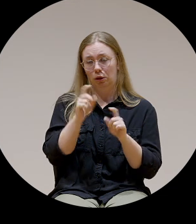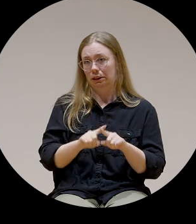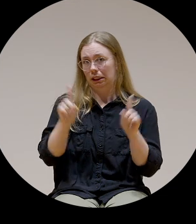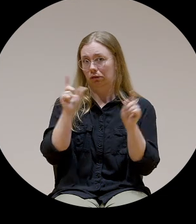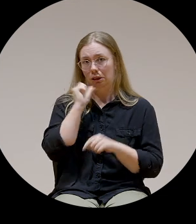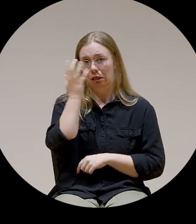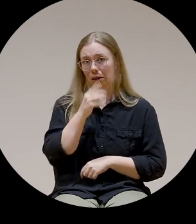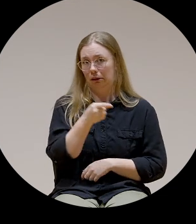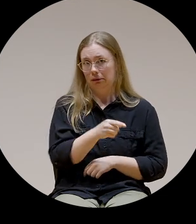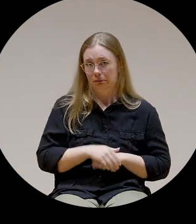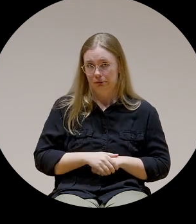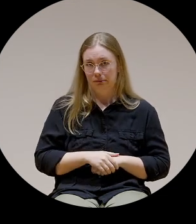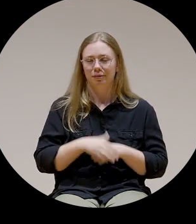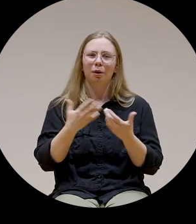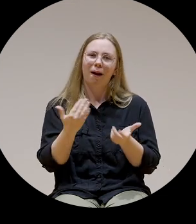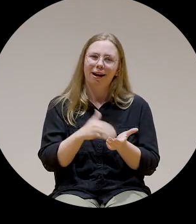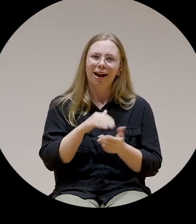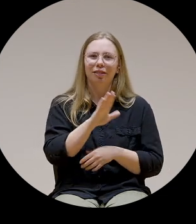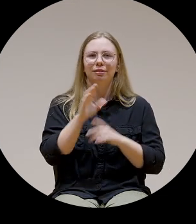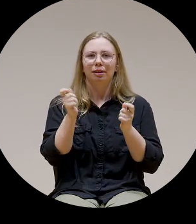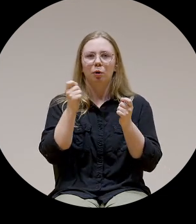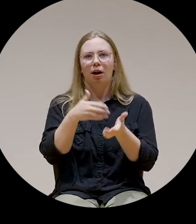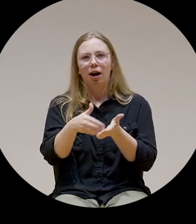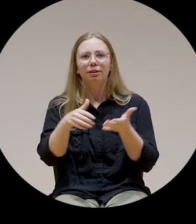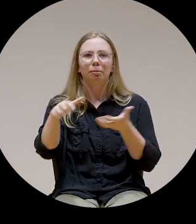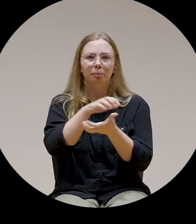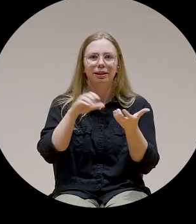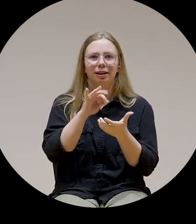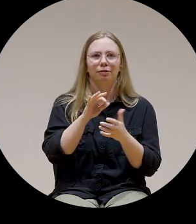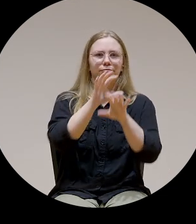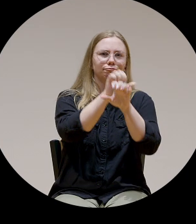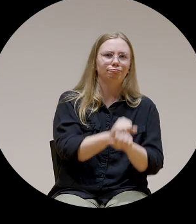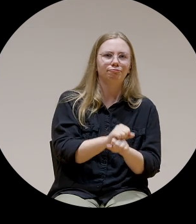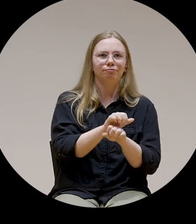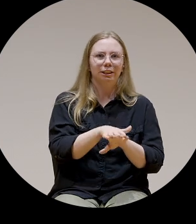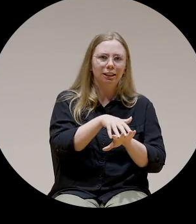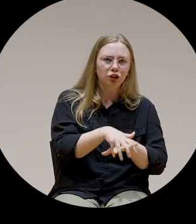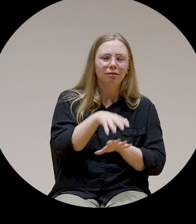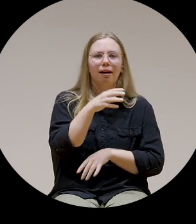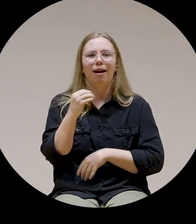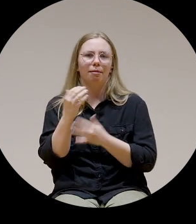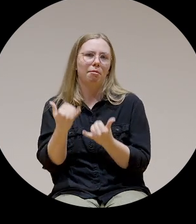So again, even Catholicism is a beautiful mix of ancient and modern religion.